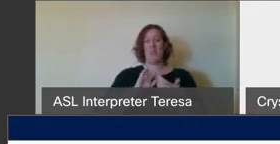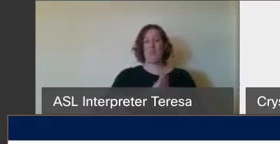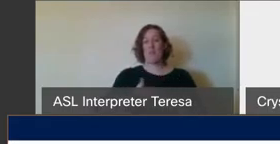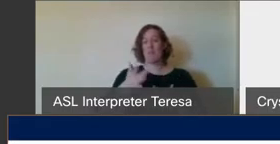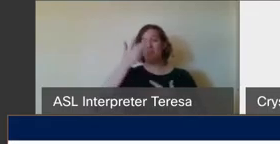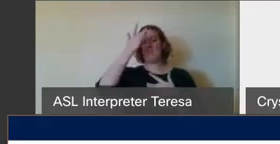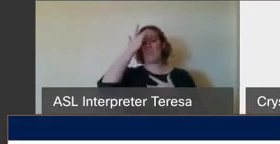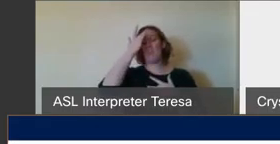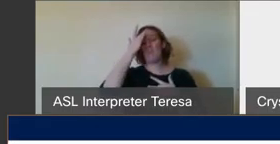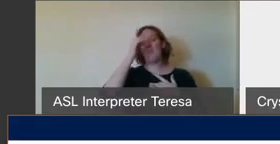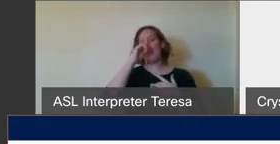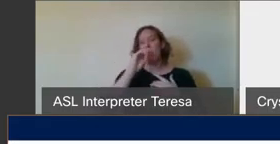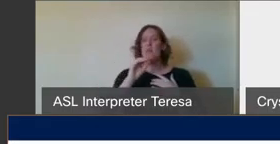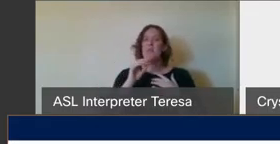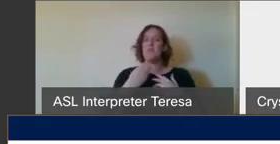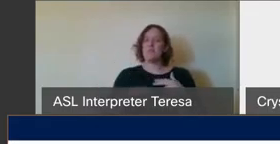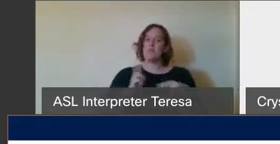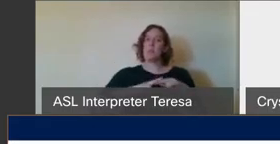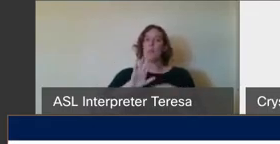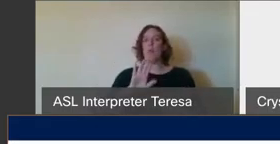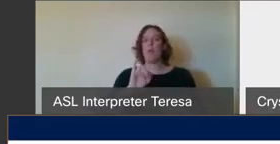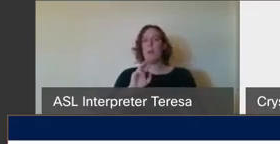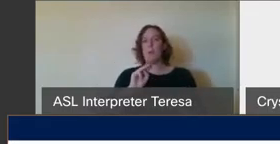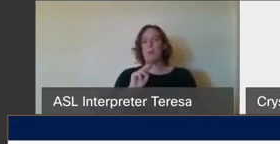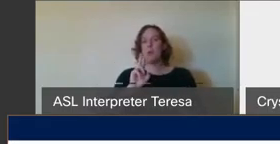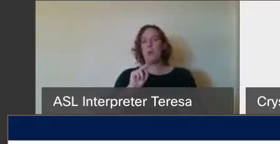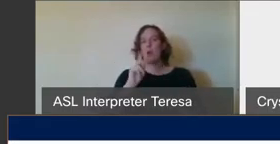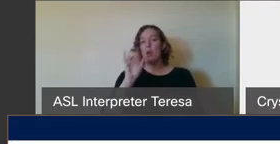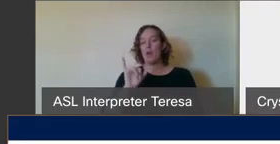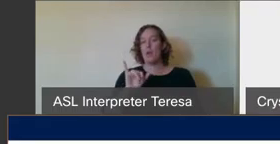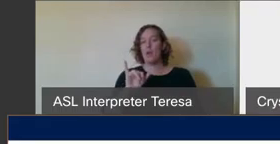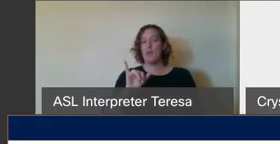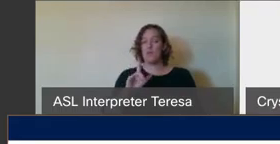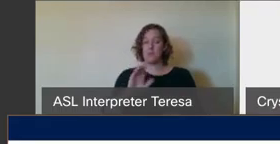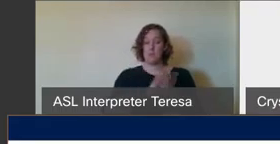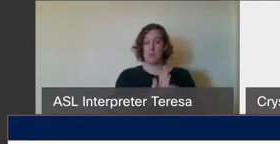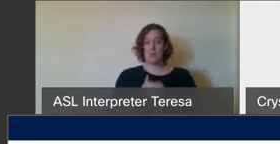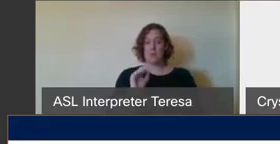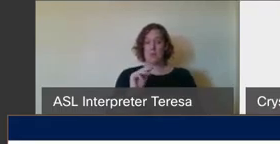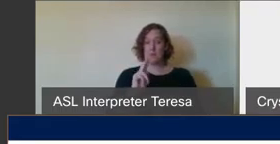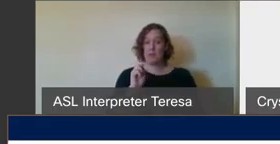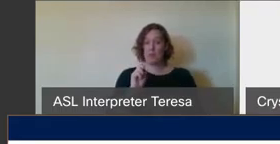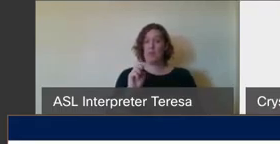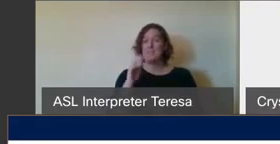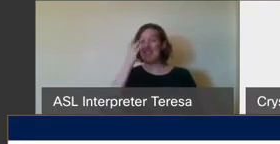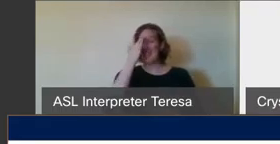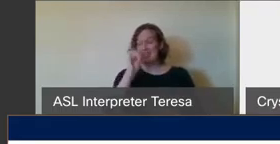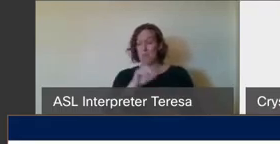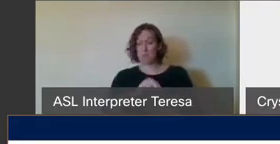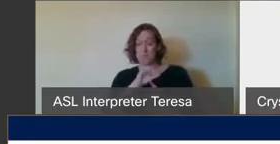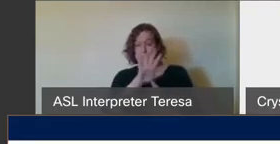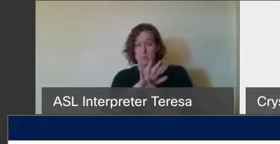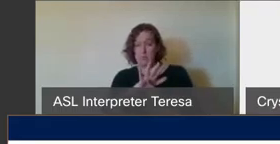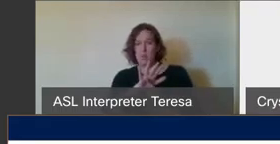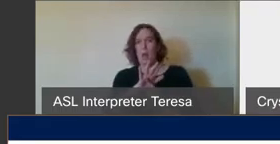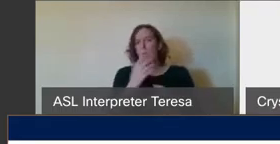by boosting your immunity. Once you're immune, you can be exposed to a disease and potentially not